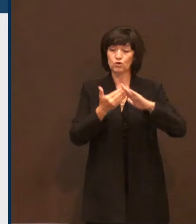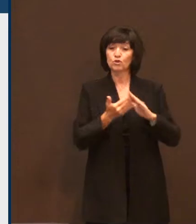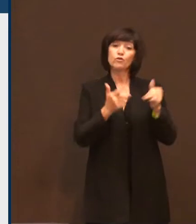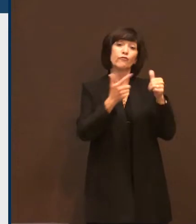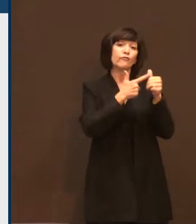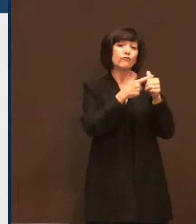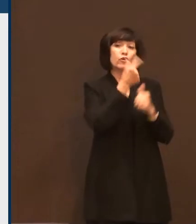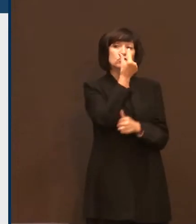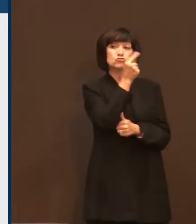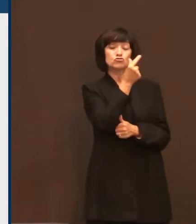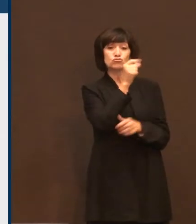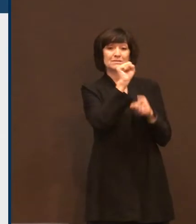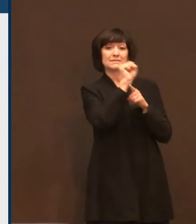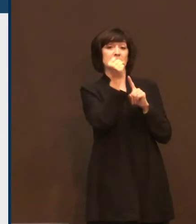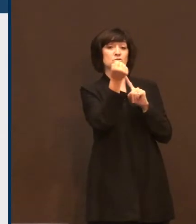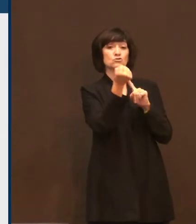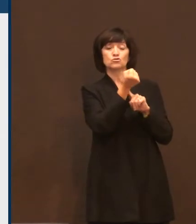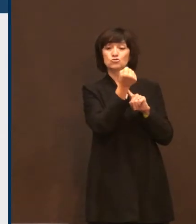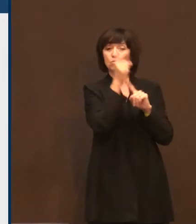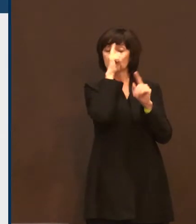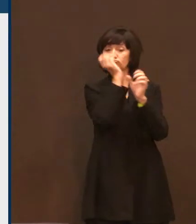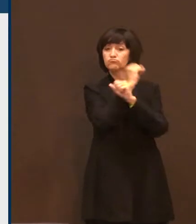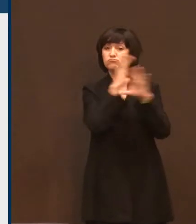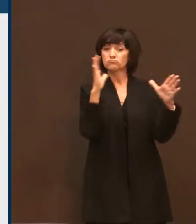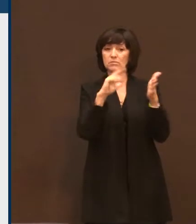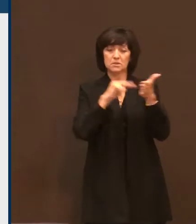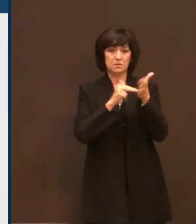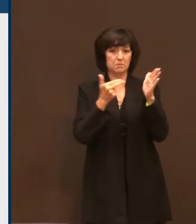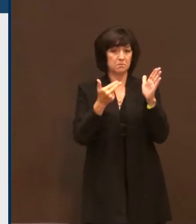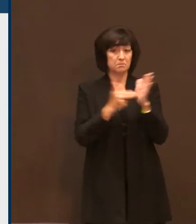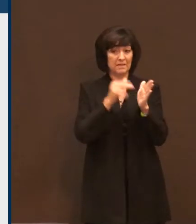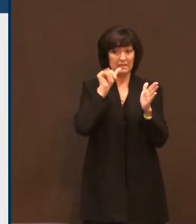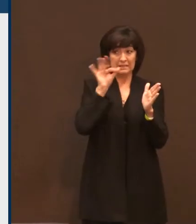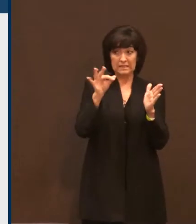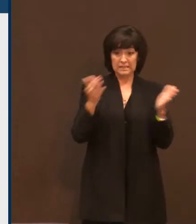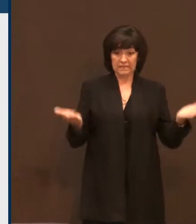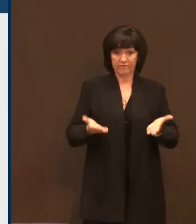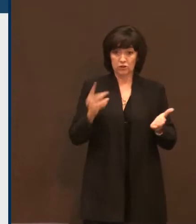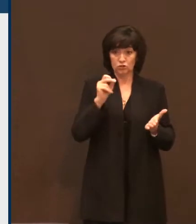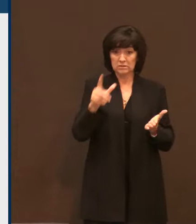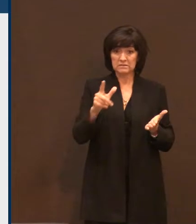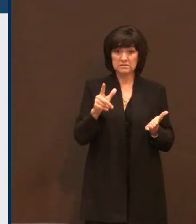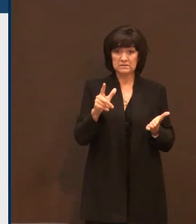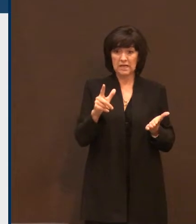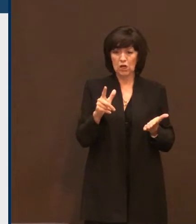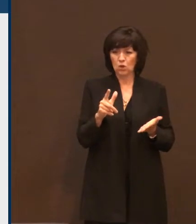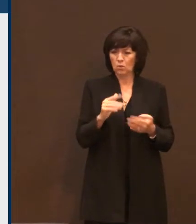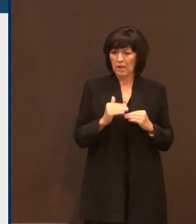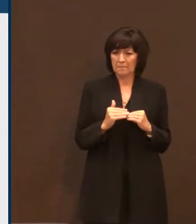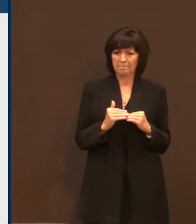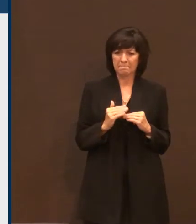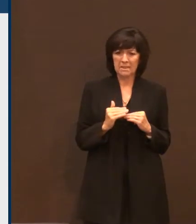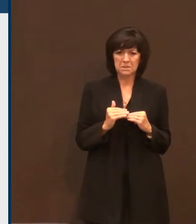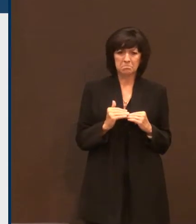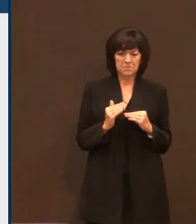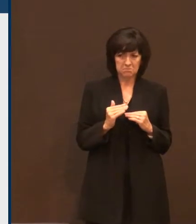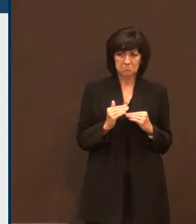green scenario, which is minimal community spread. We're looking right now to identify the